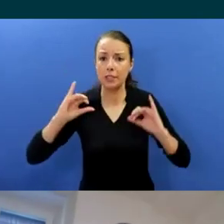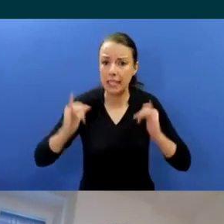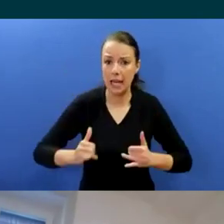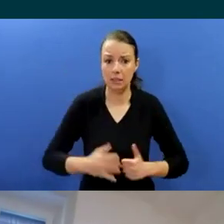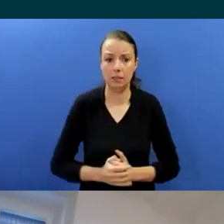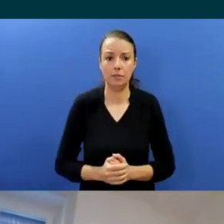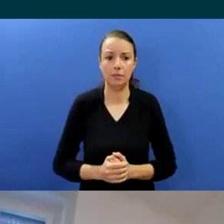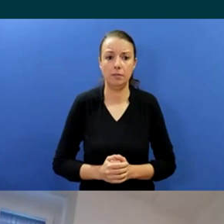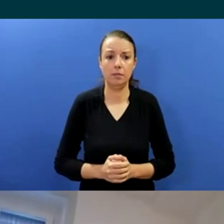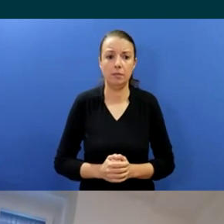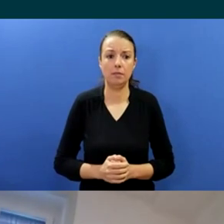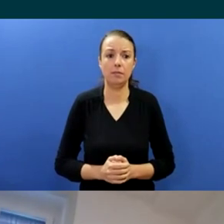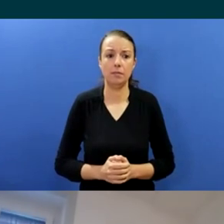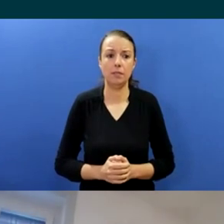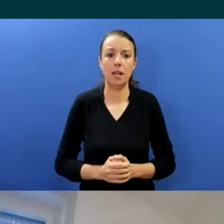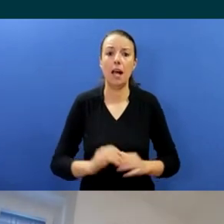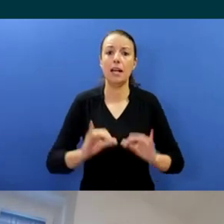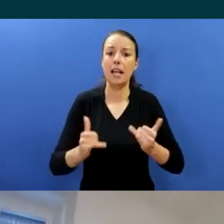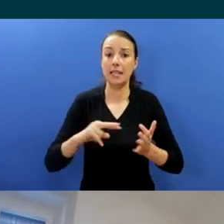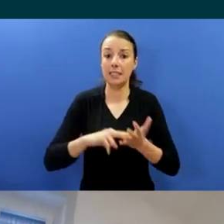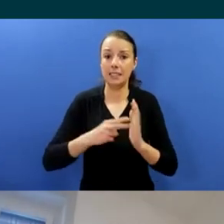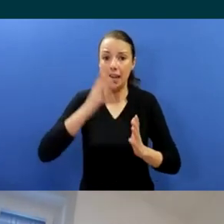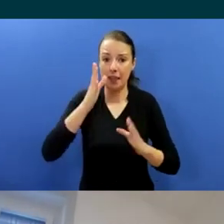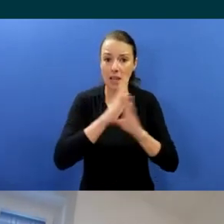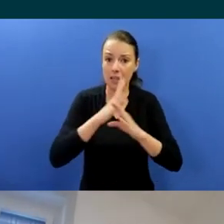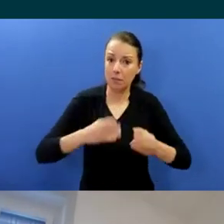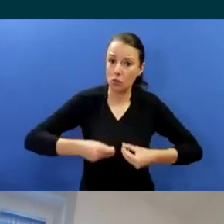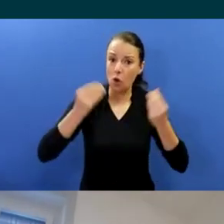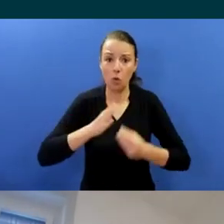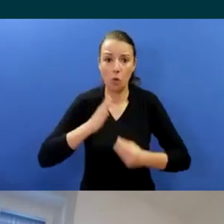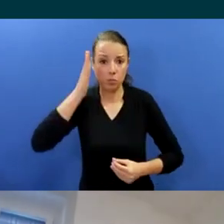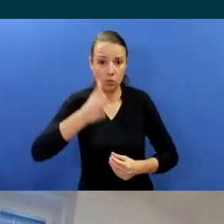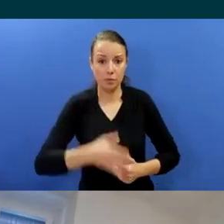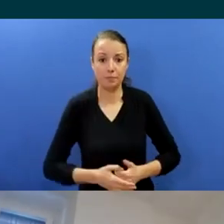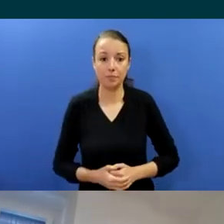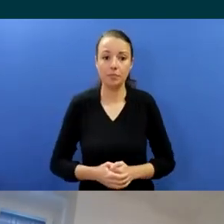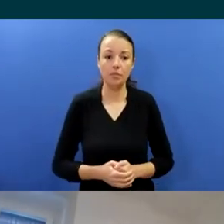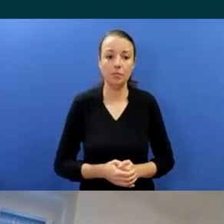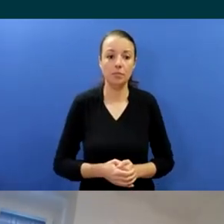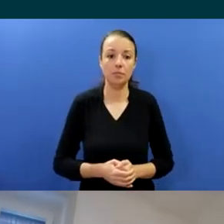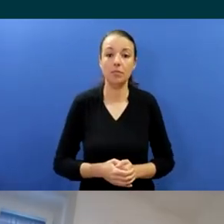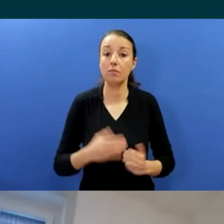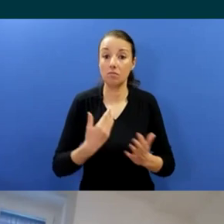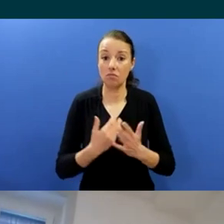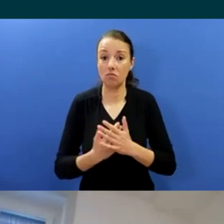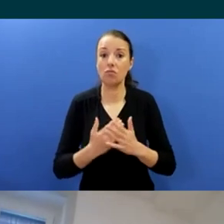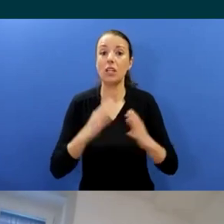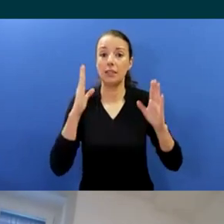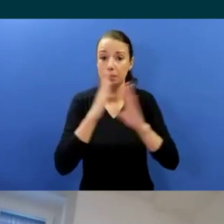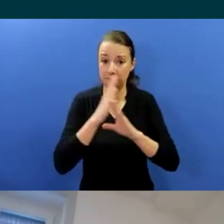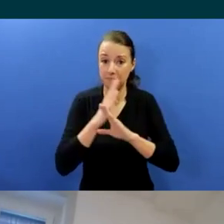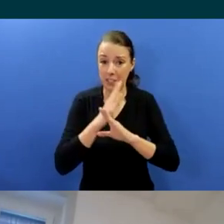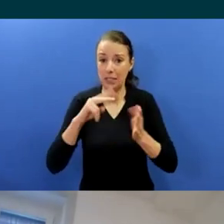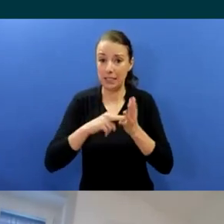strategy. So then the strategy itself, we developed, also organizing so-called